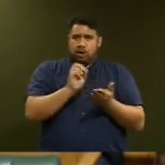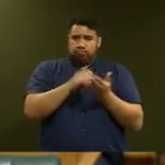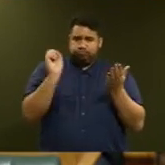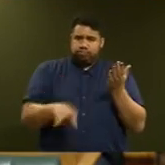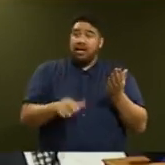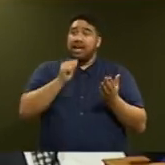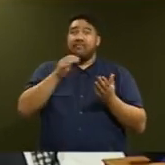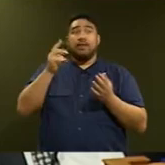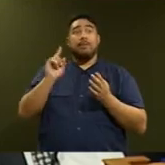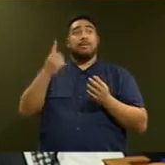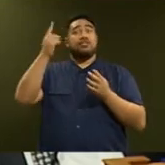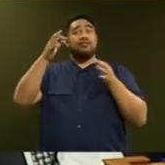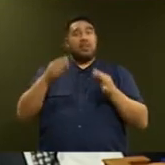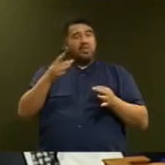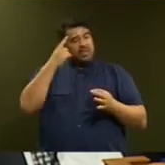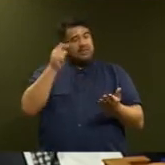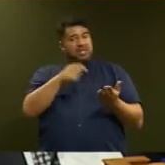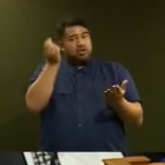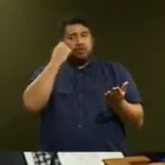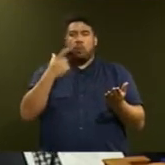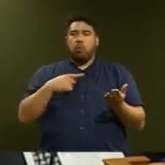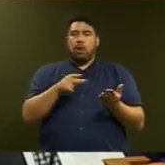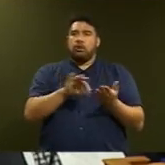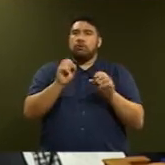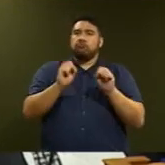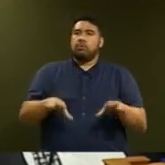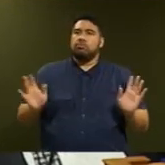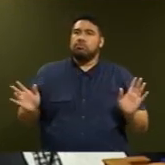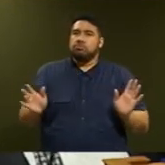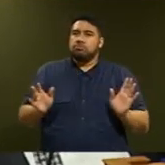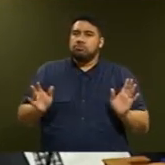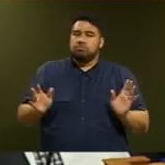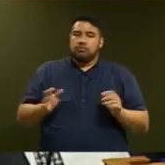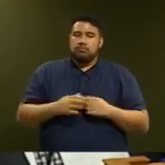law? On behalf of the Prime Minister, this is no way to act as a Crown Prosecutor.